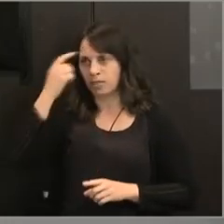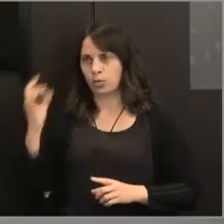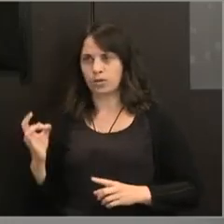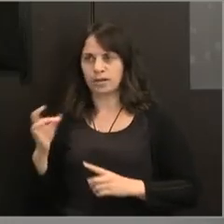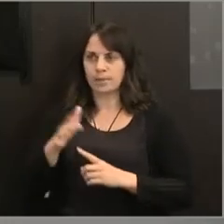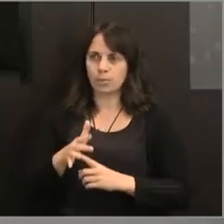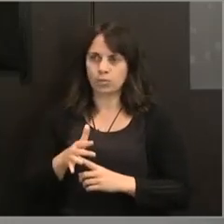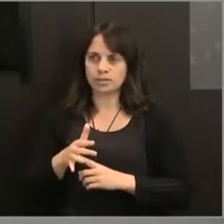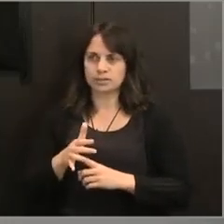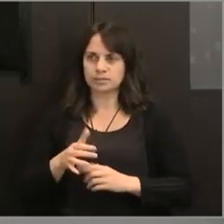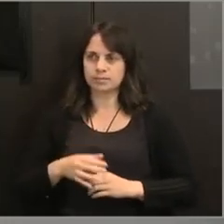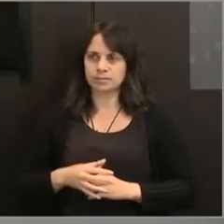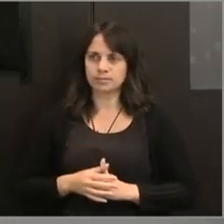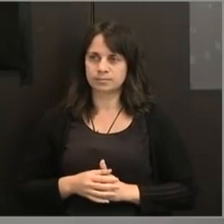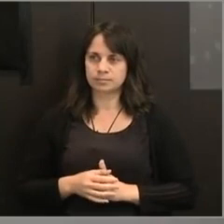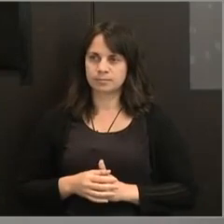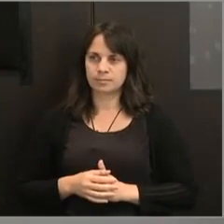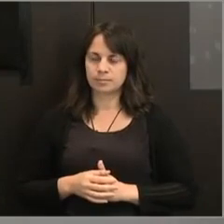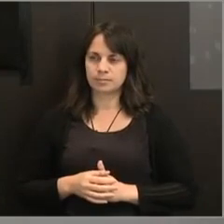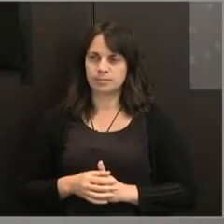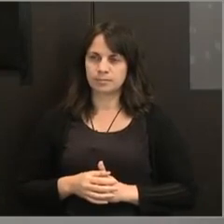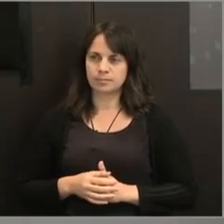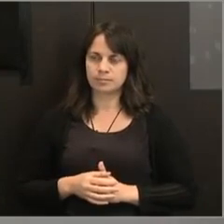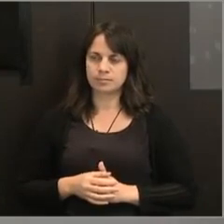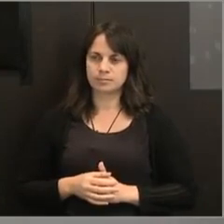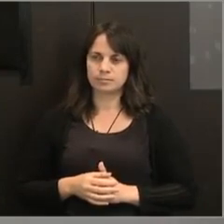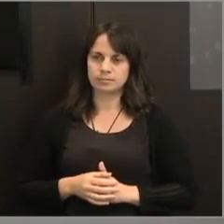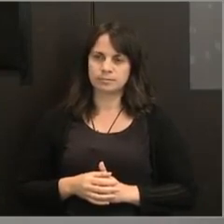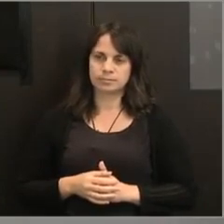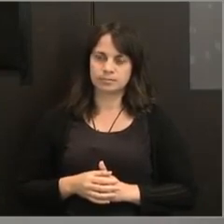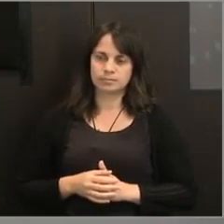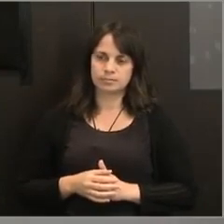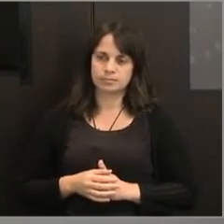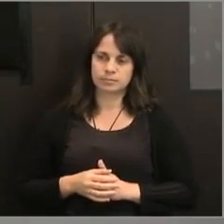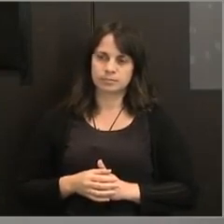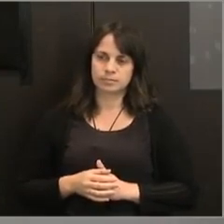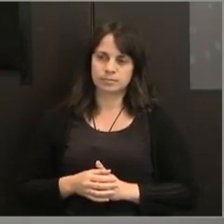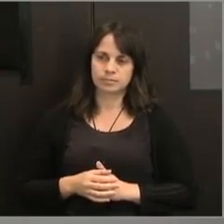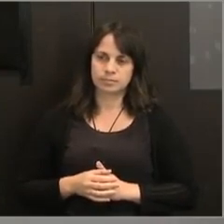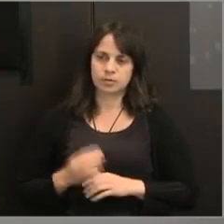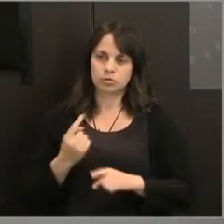alluded to in my brief in talking about the Veo-Delith debates,